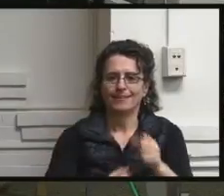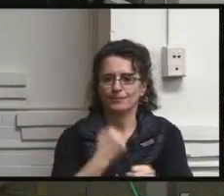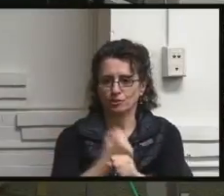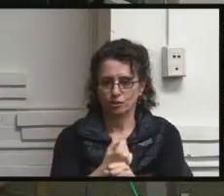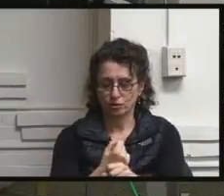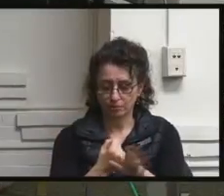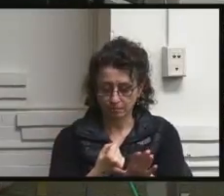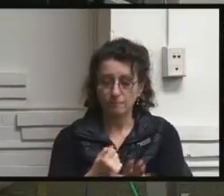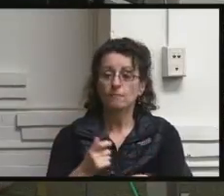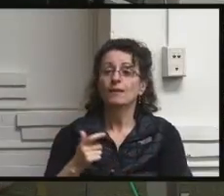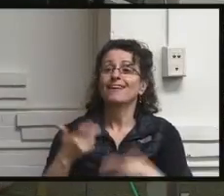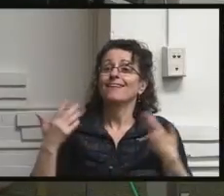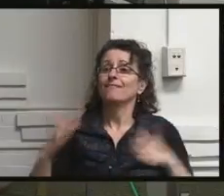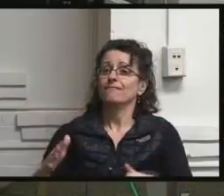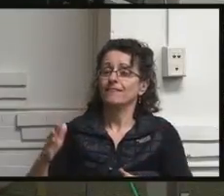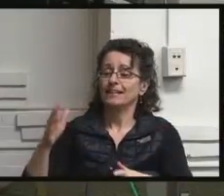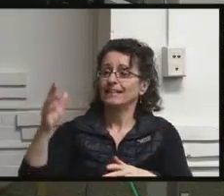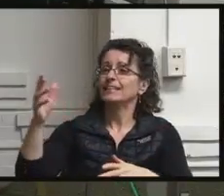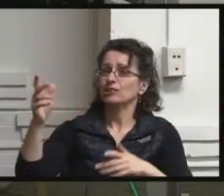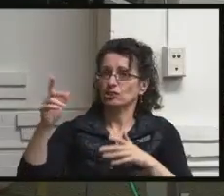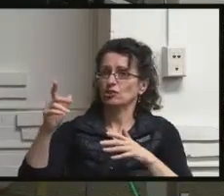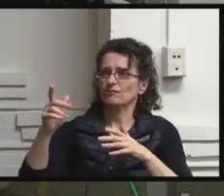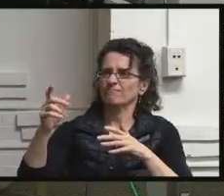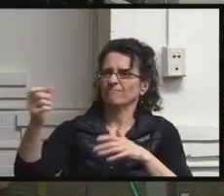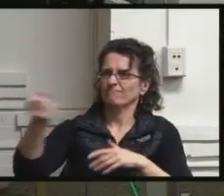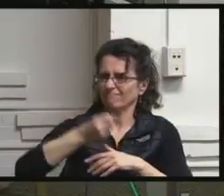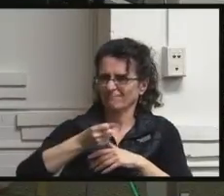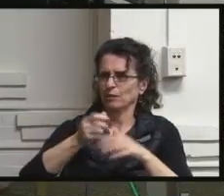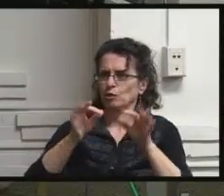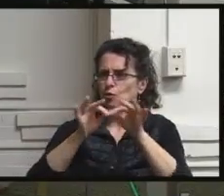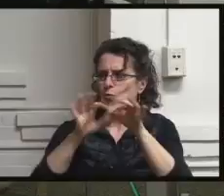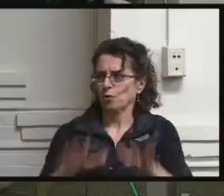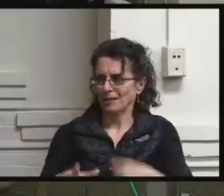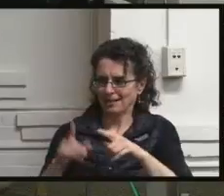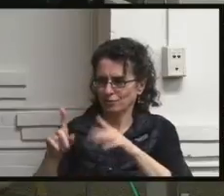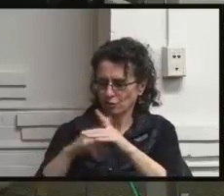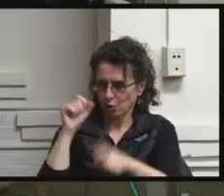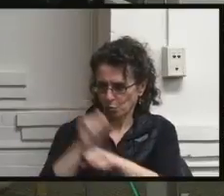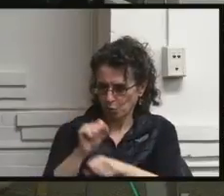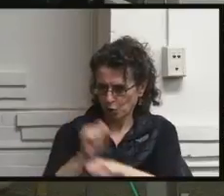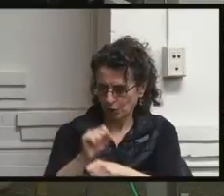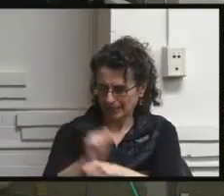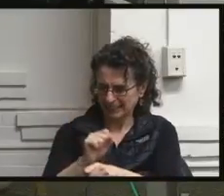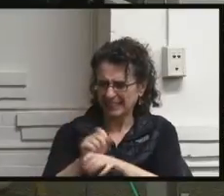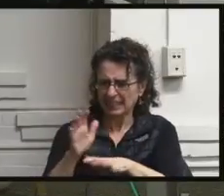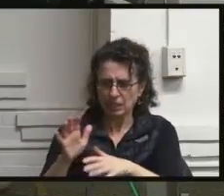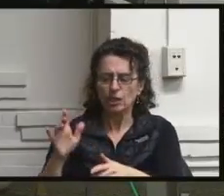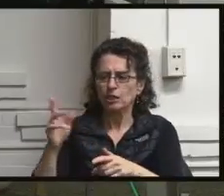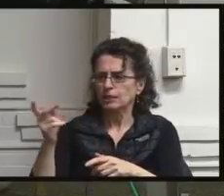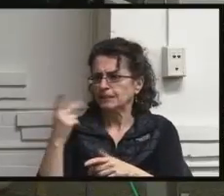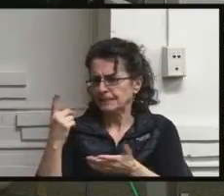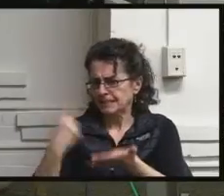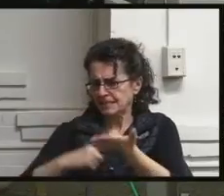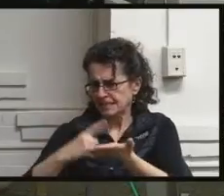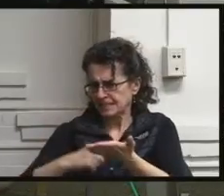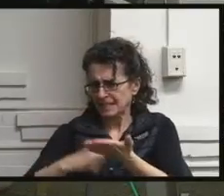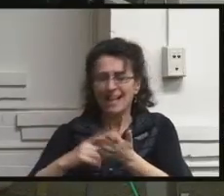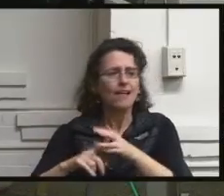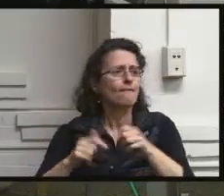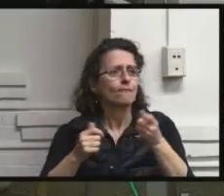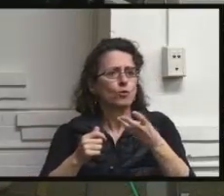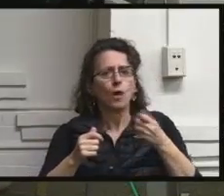her talk with all the people who had been previously approved and said, you're either going to do your project or you're going to lose